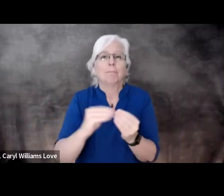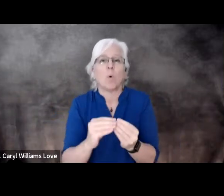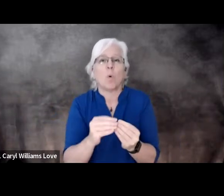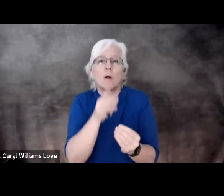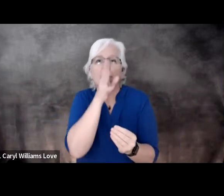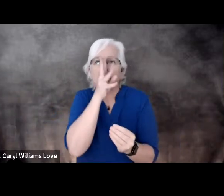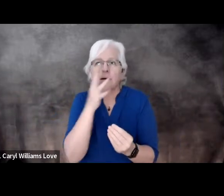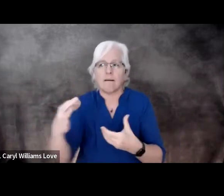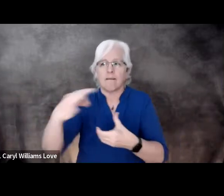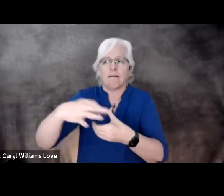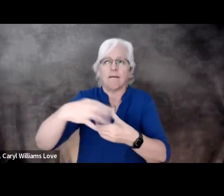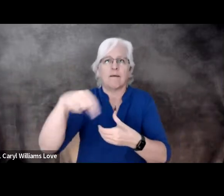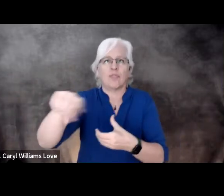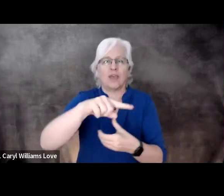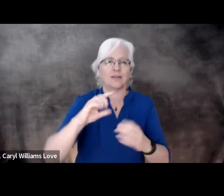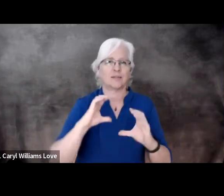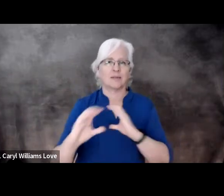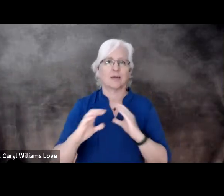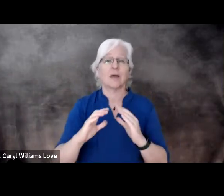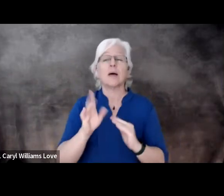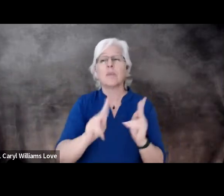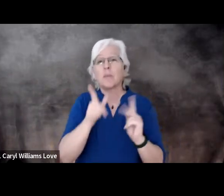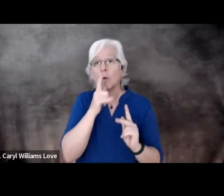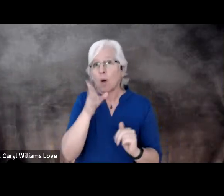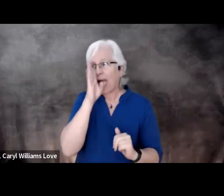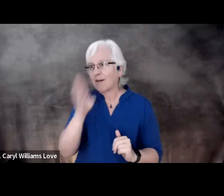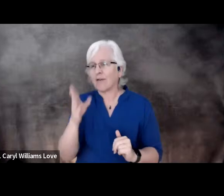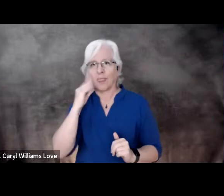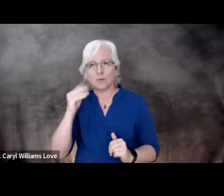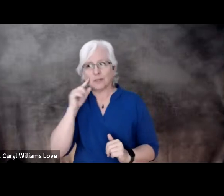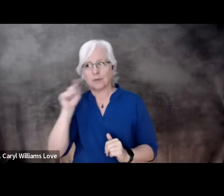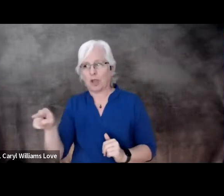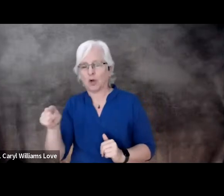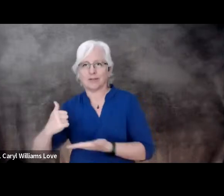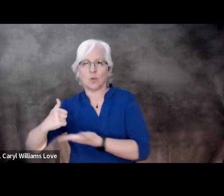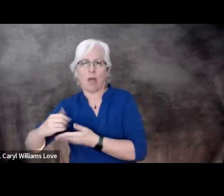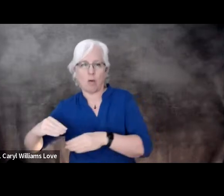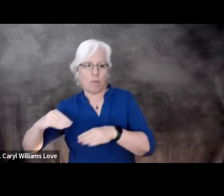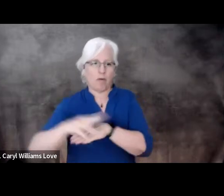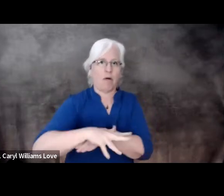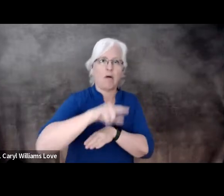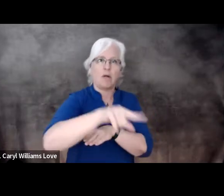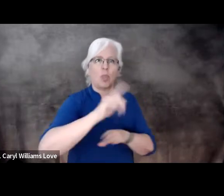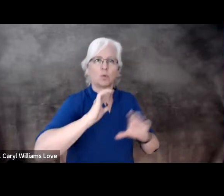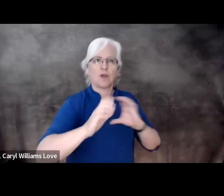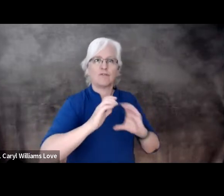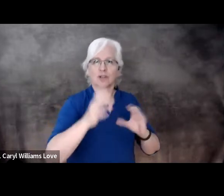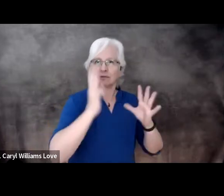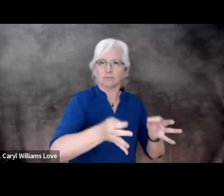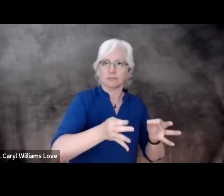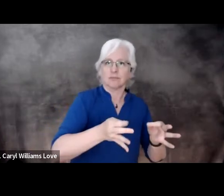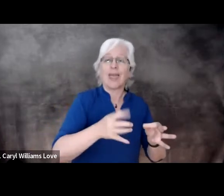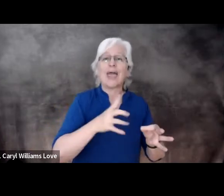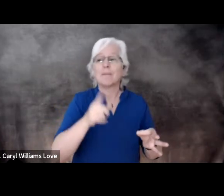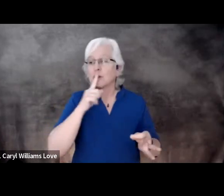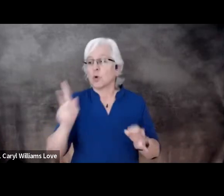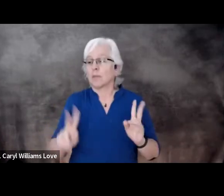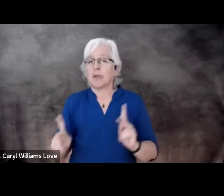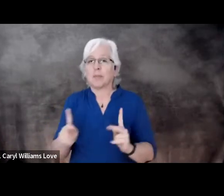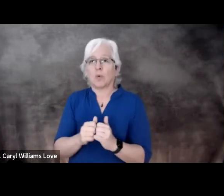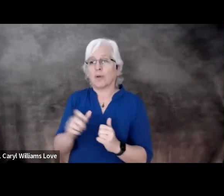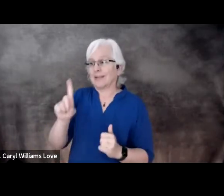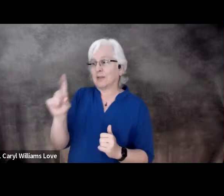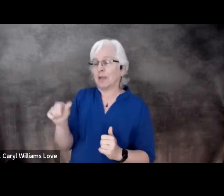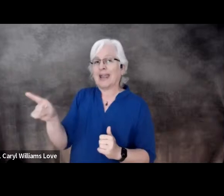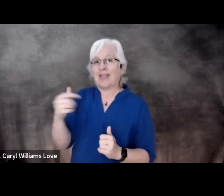conversations, people with direct experience who can help shape those conversations and make sure that disabled people have power